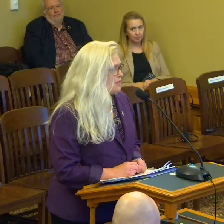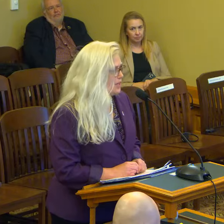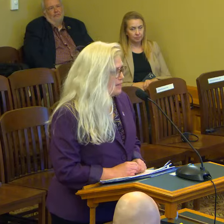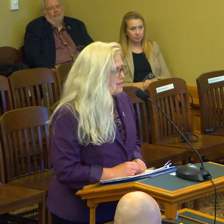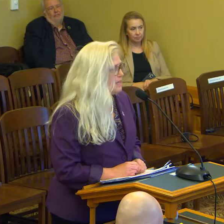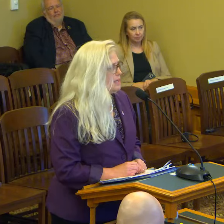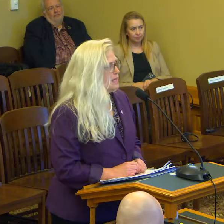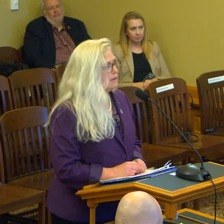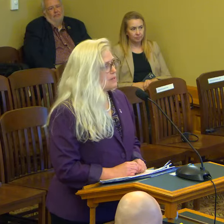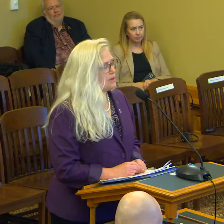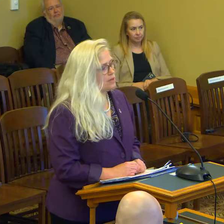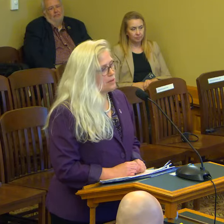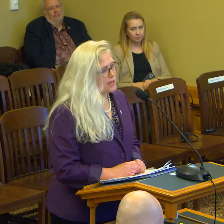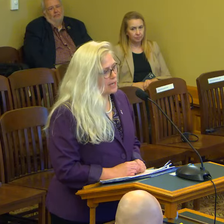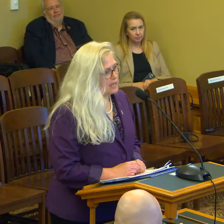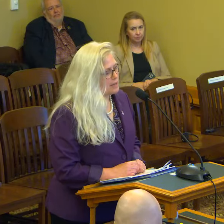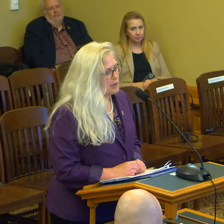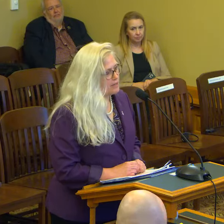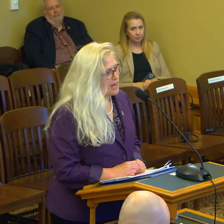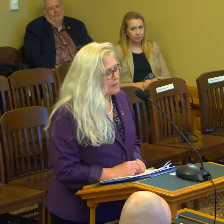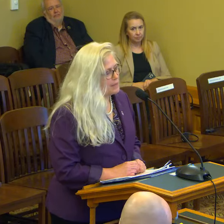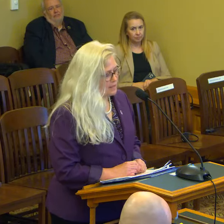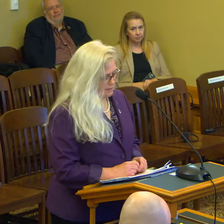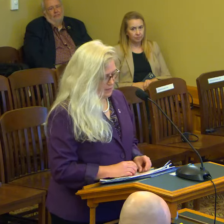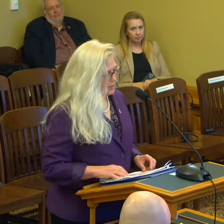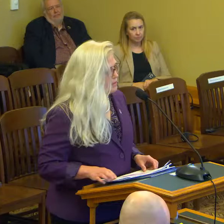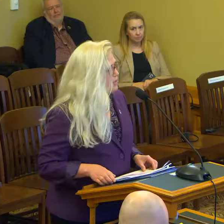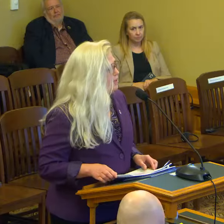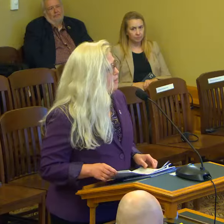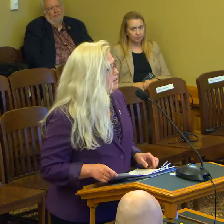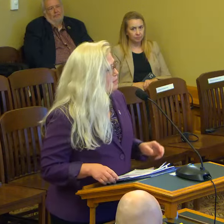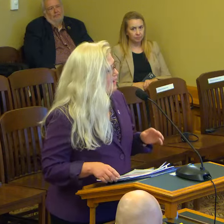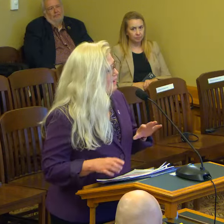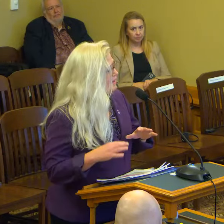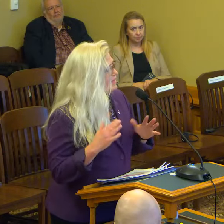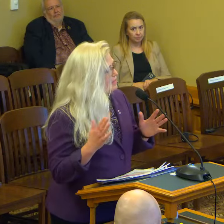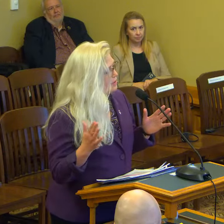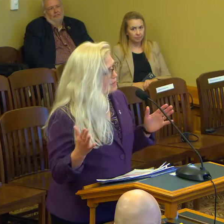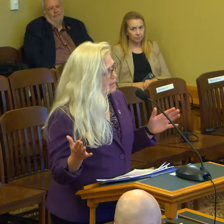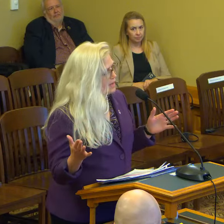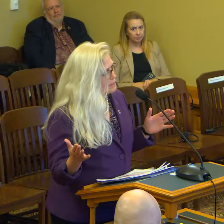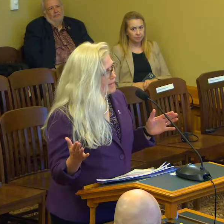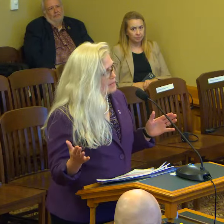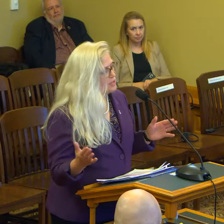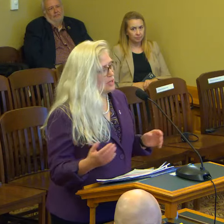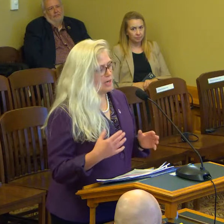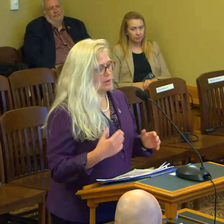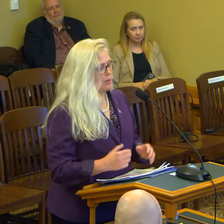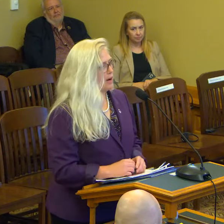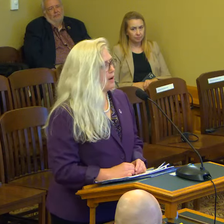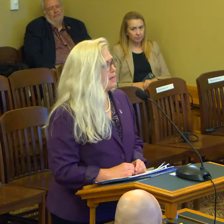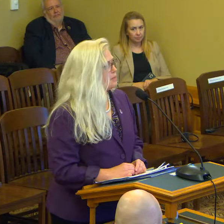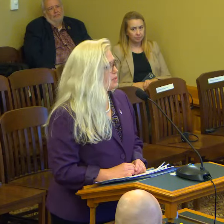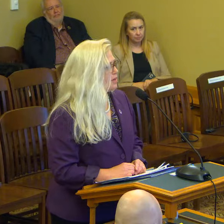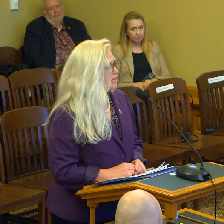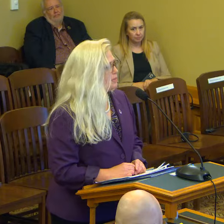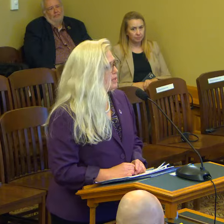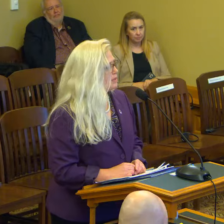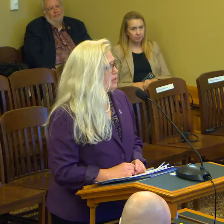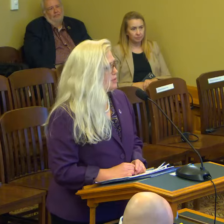useful life. It was also located at the part of campus. If you were to look at our master plan, I have an excerpt on the last page where, as we're